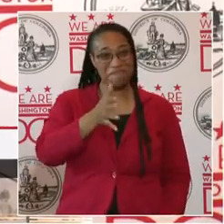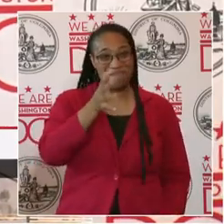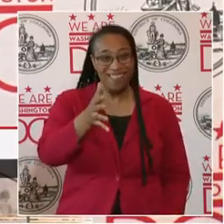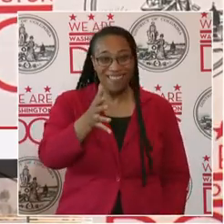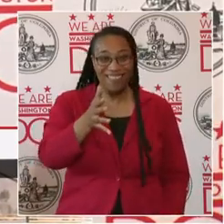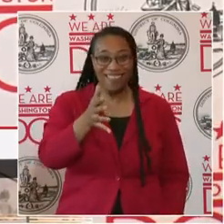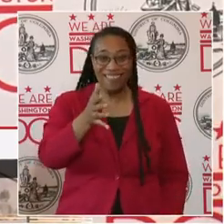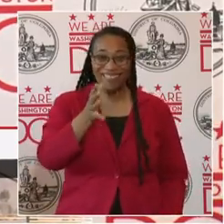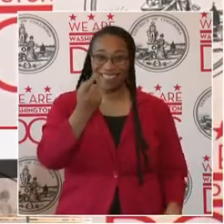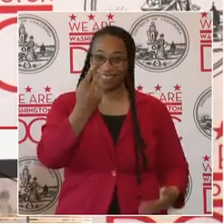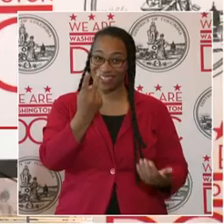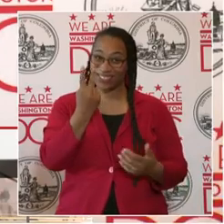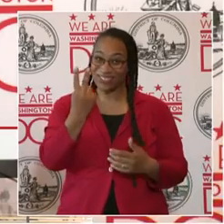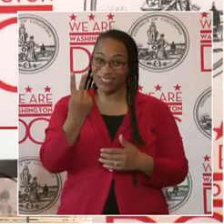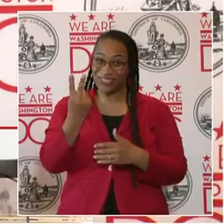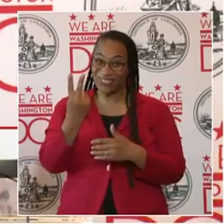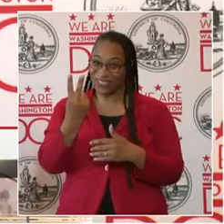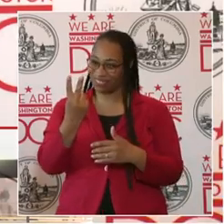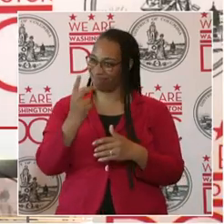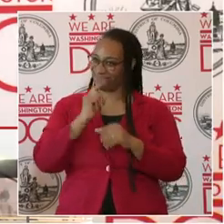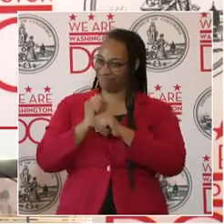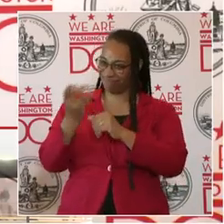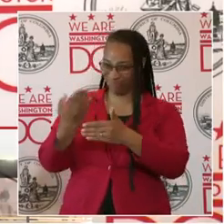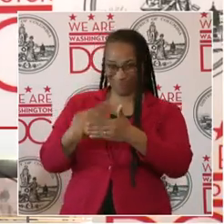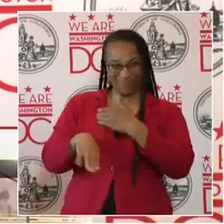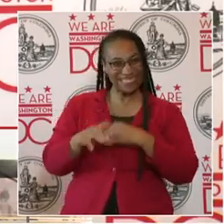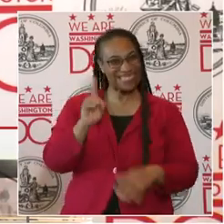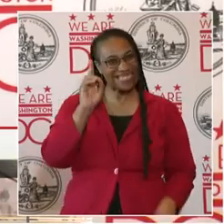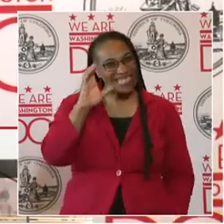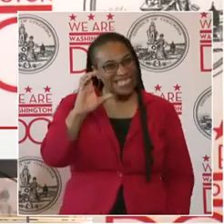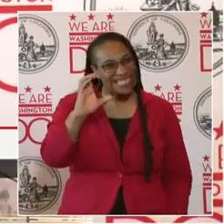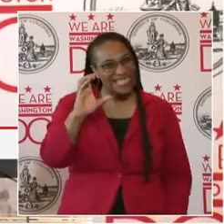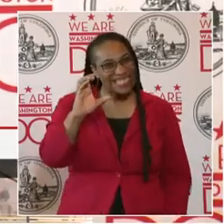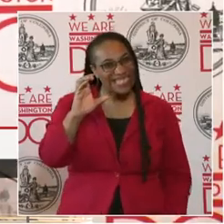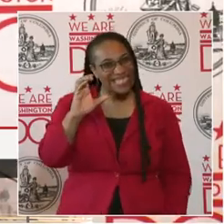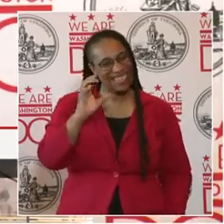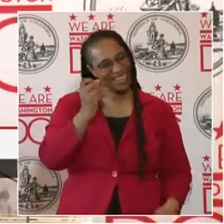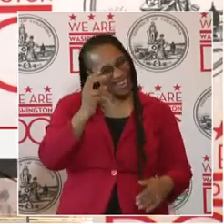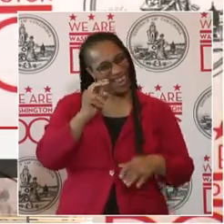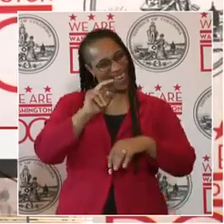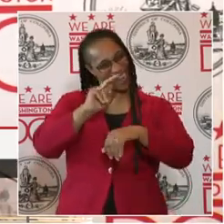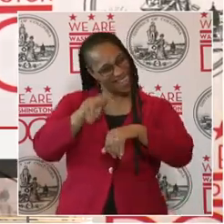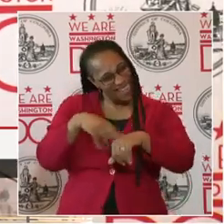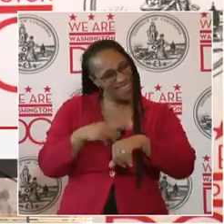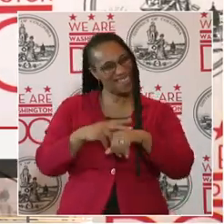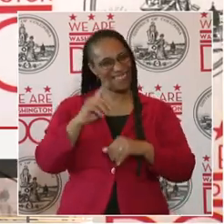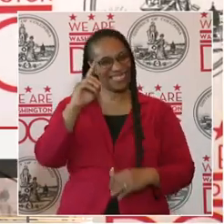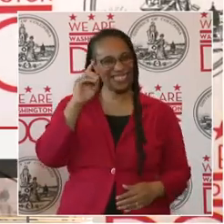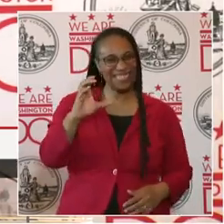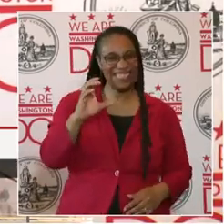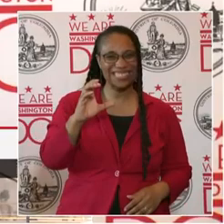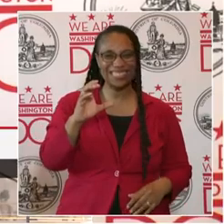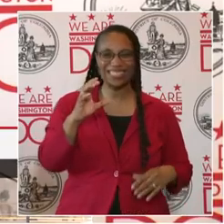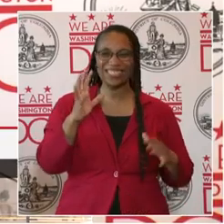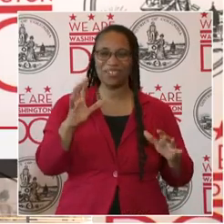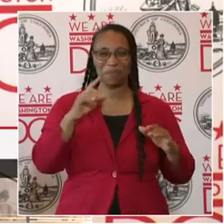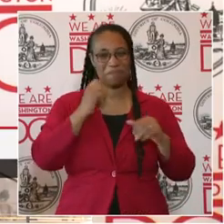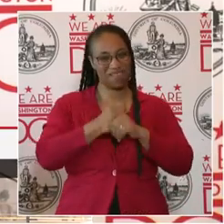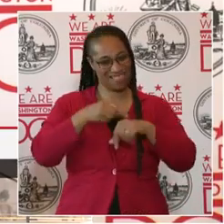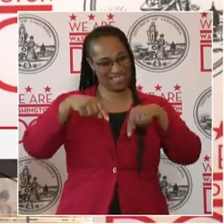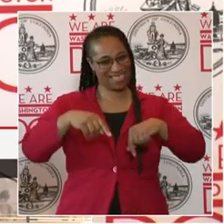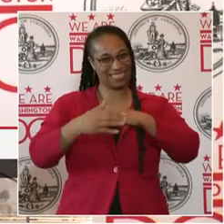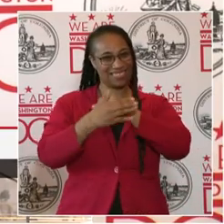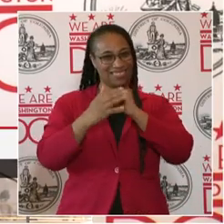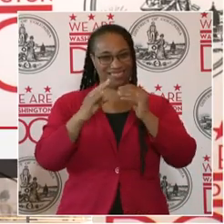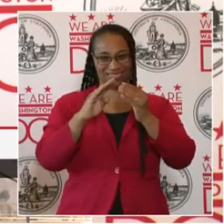native-born Washingtonians. And so we want to make the city better for all of our children, wherever they